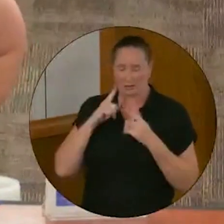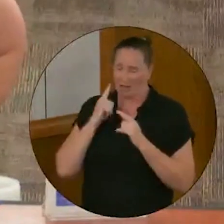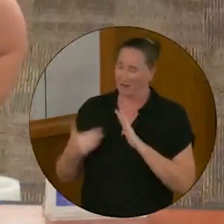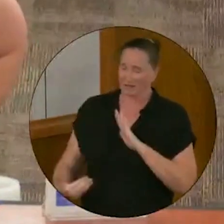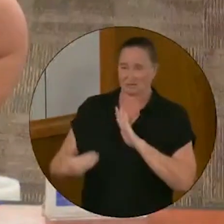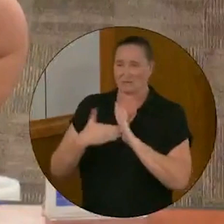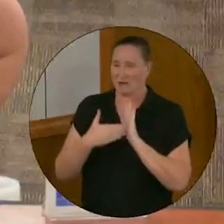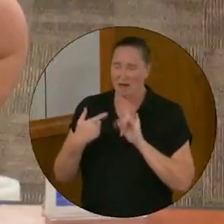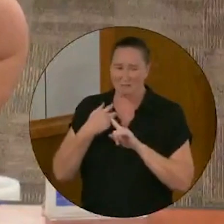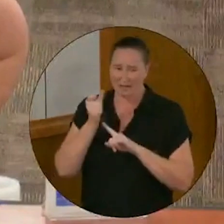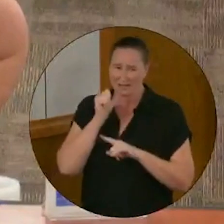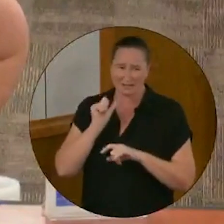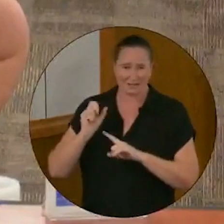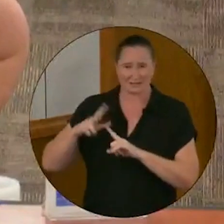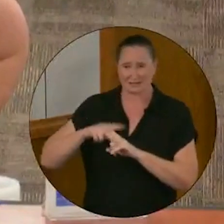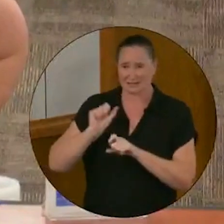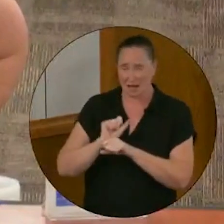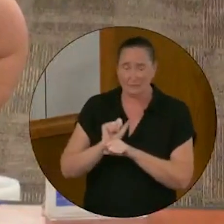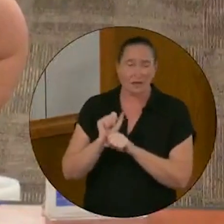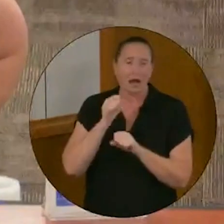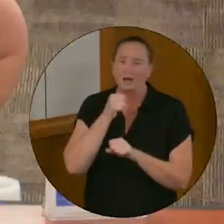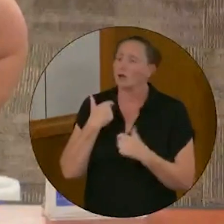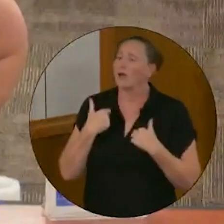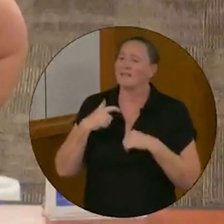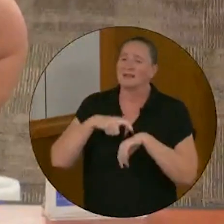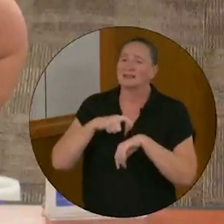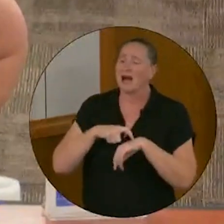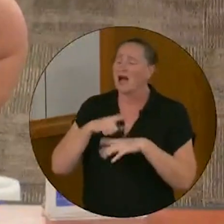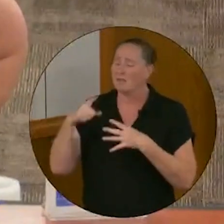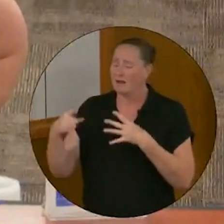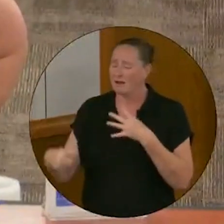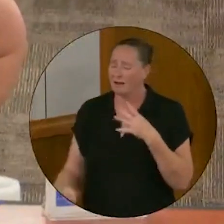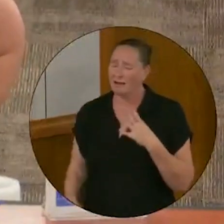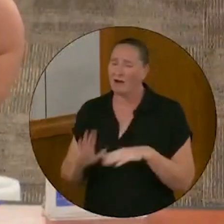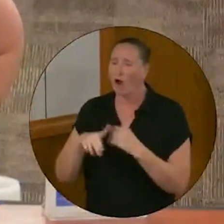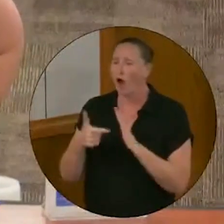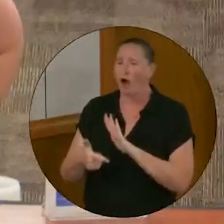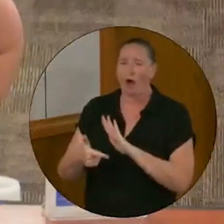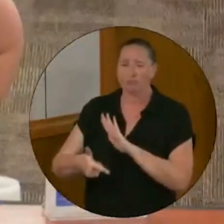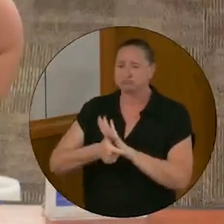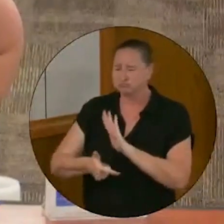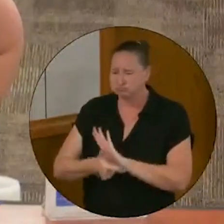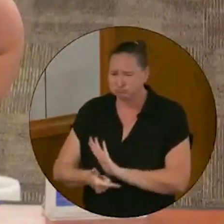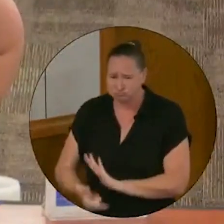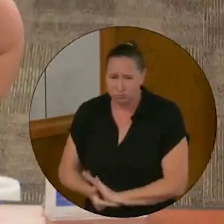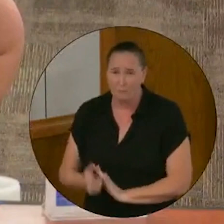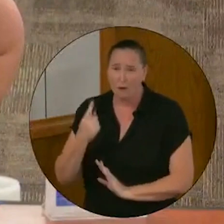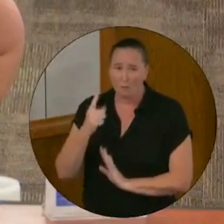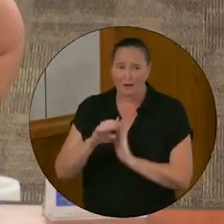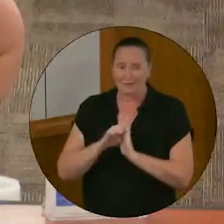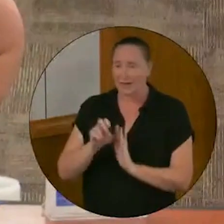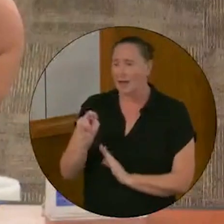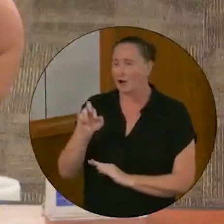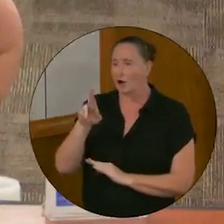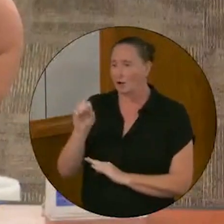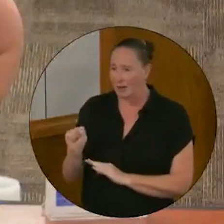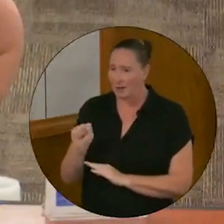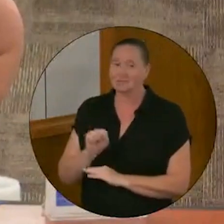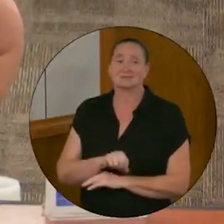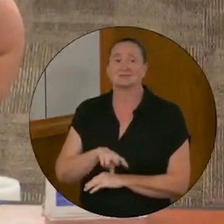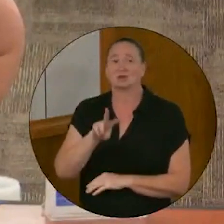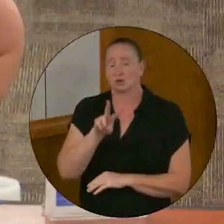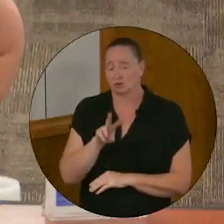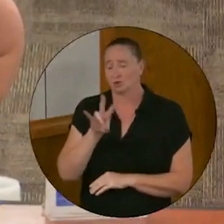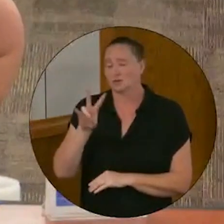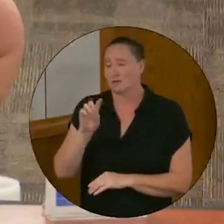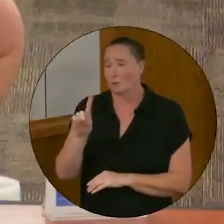assignment. I don't have time to name all of the laws that were broken that day, but one example, NRS 200-710. It